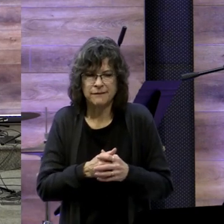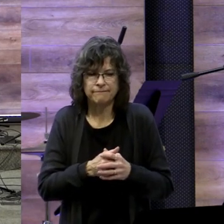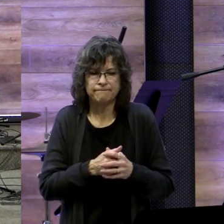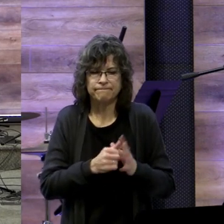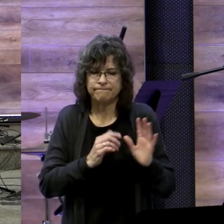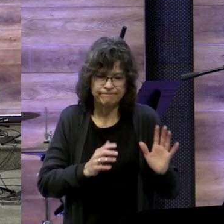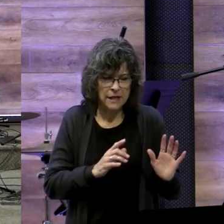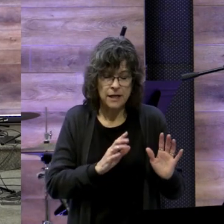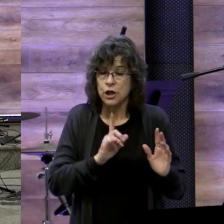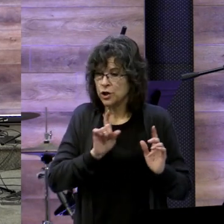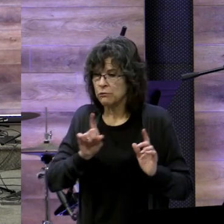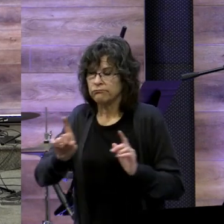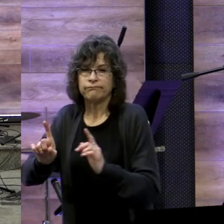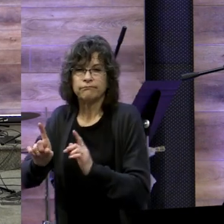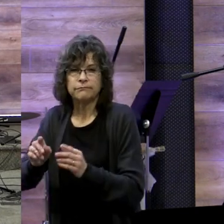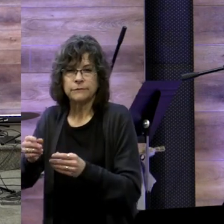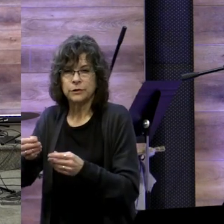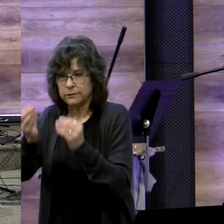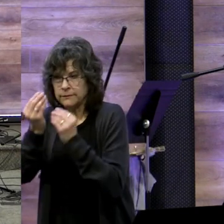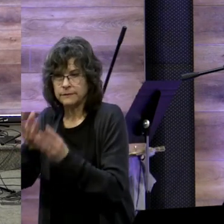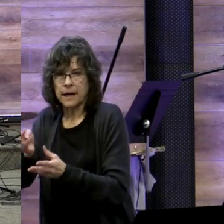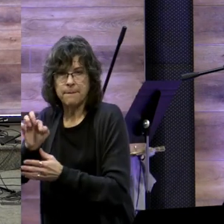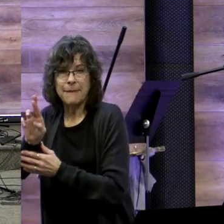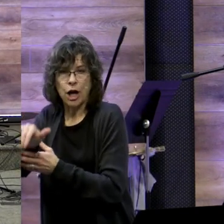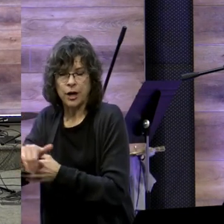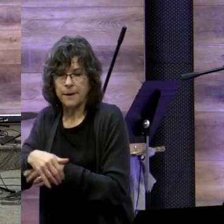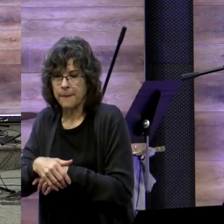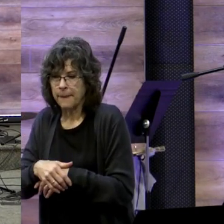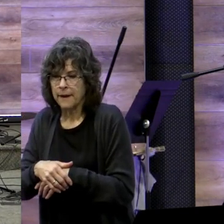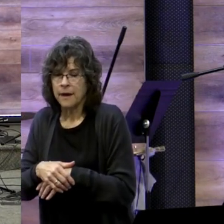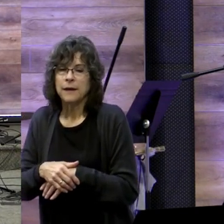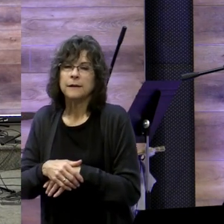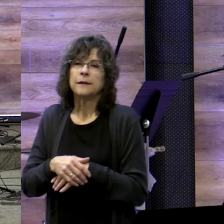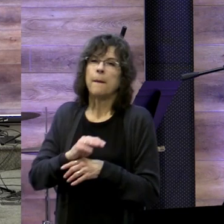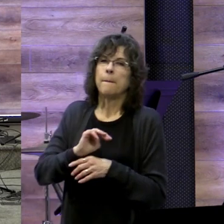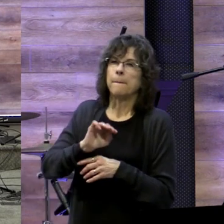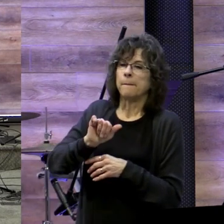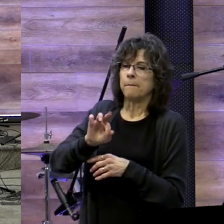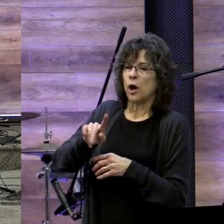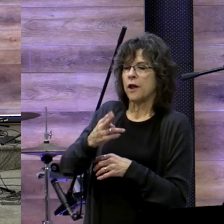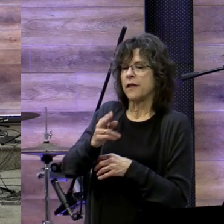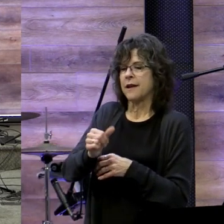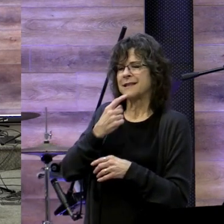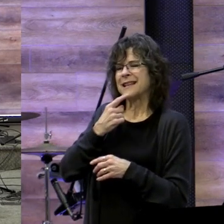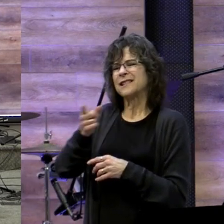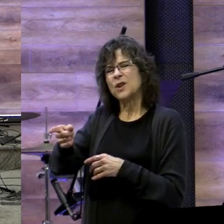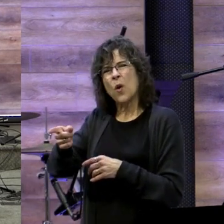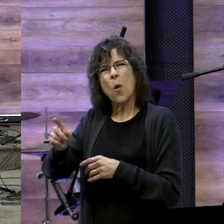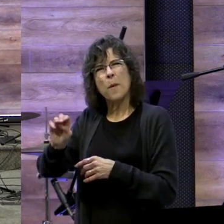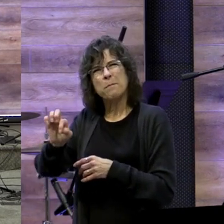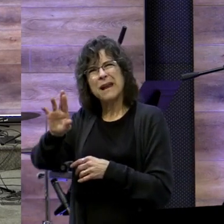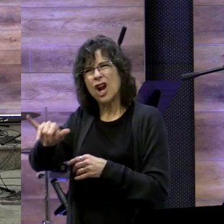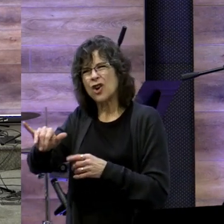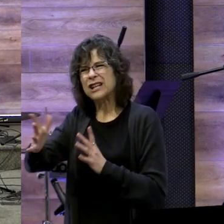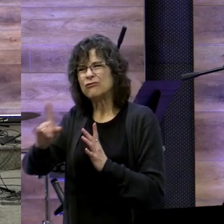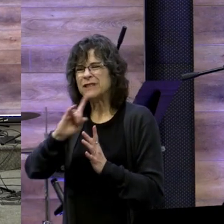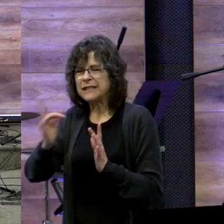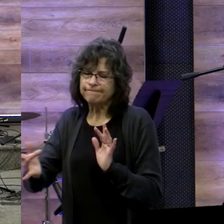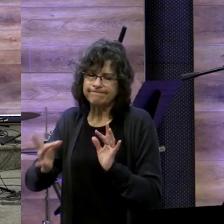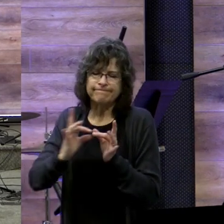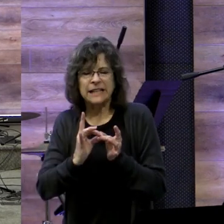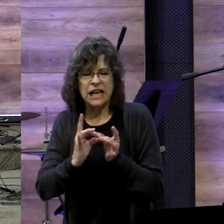Mary. Martha, ever the practical one, maybe is thinking, you know, Mary has a way of reaching Jesus that I just don't